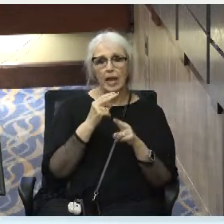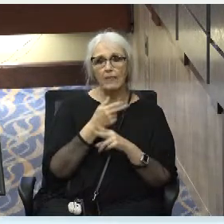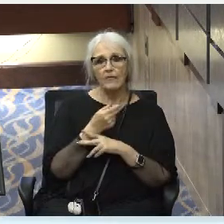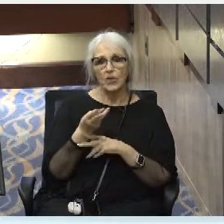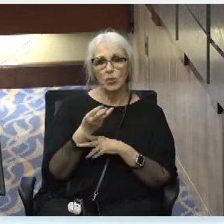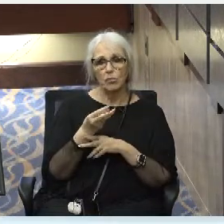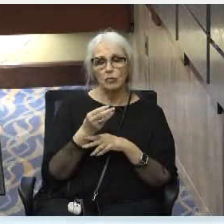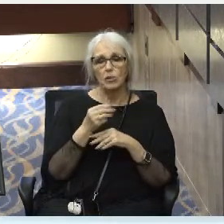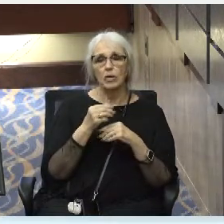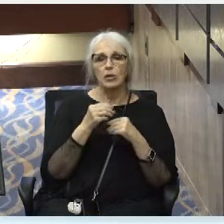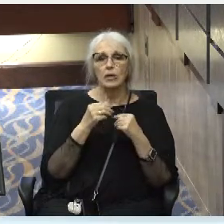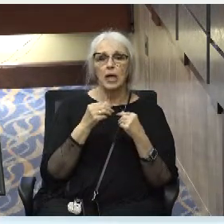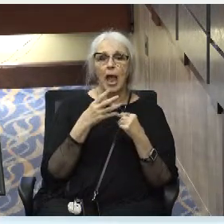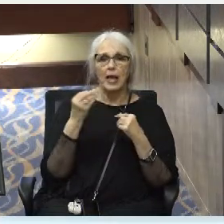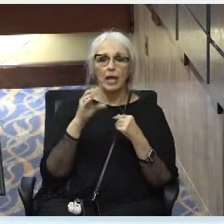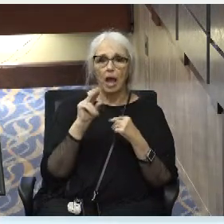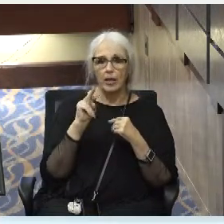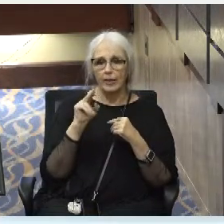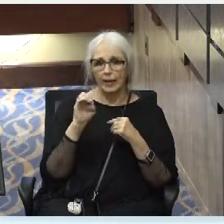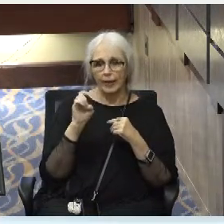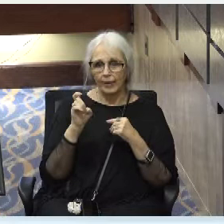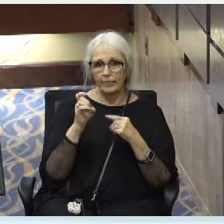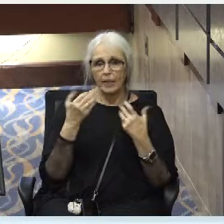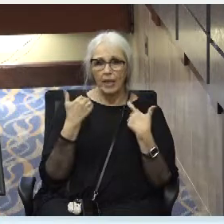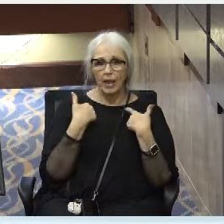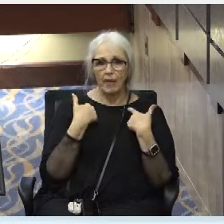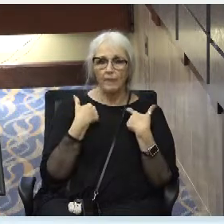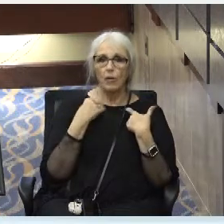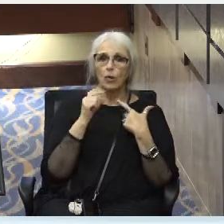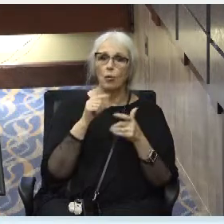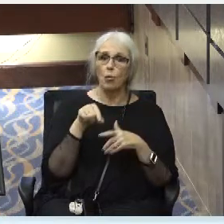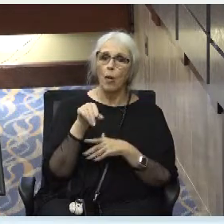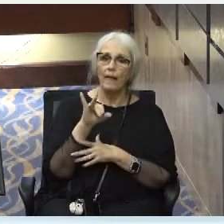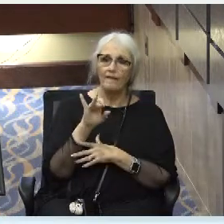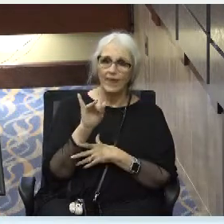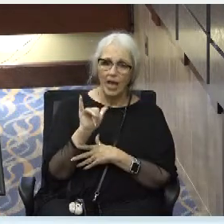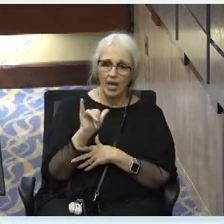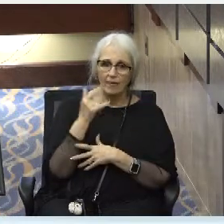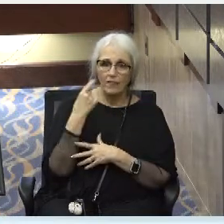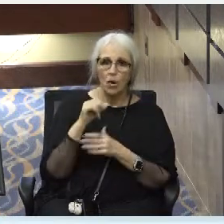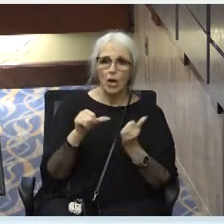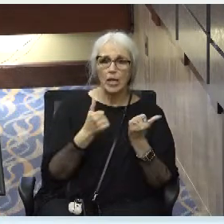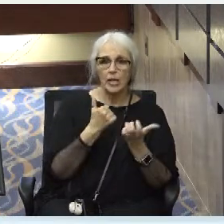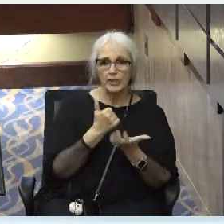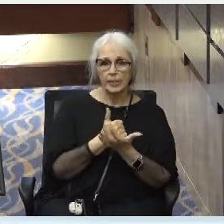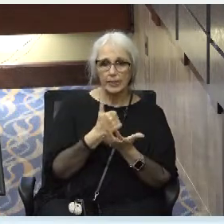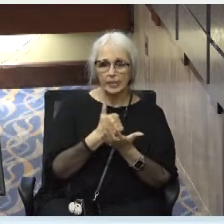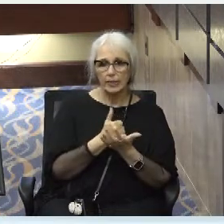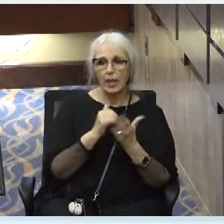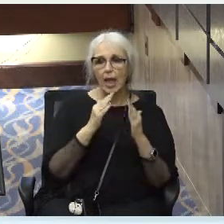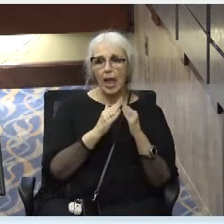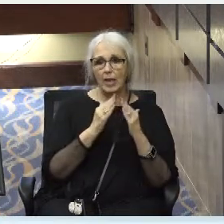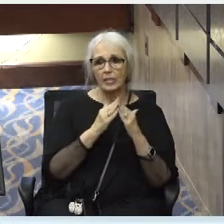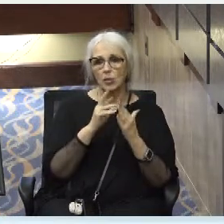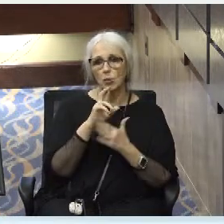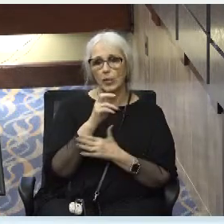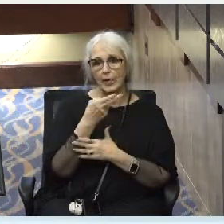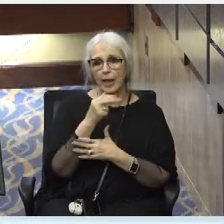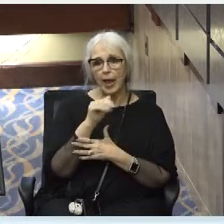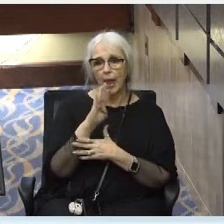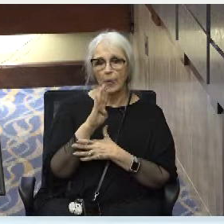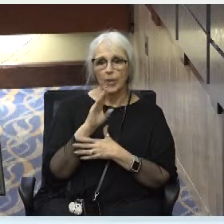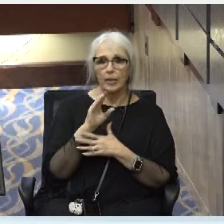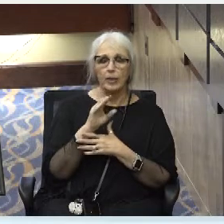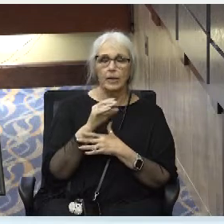provide context on how a person may qualify for assistance, those who qualify for housing rehabilitation, for example,